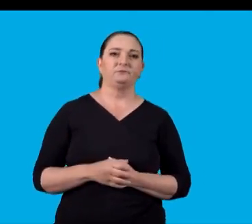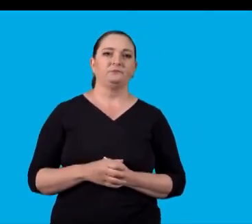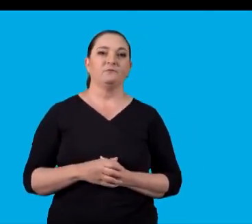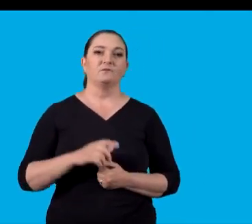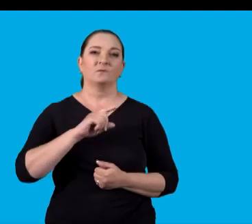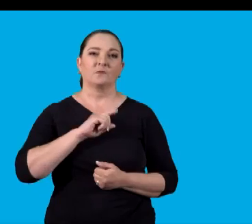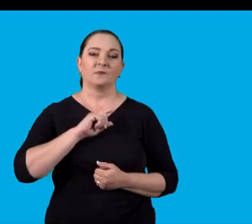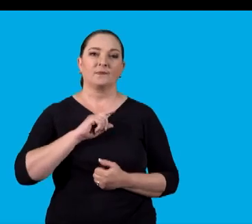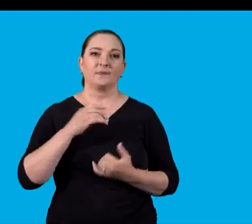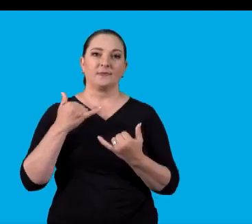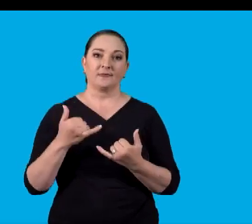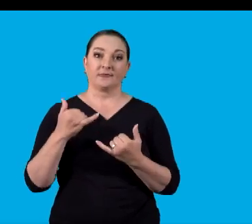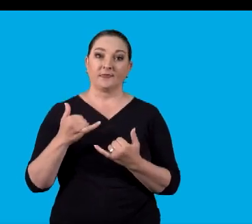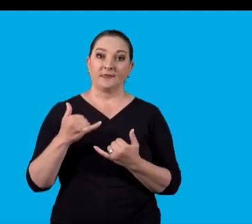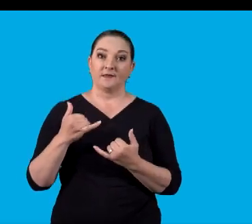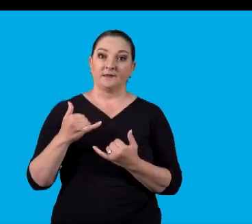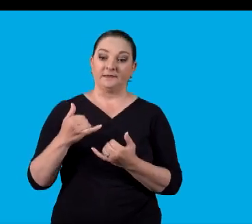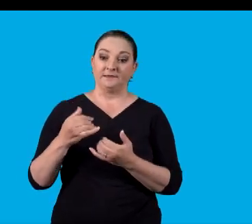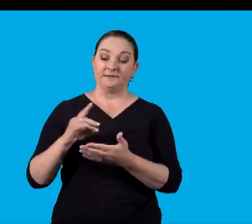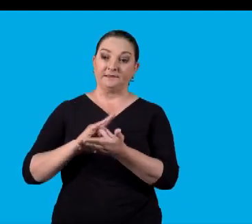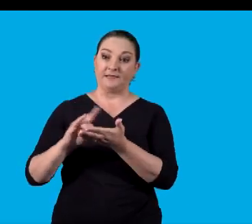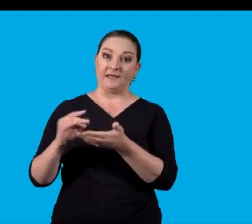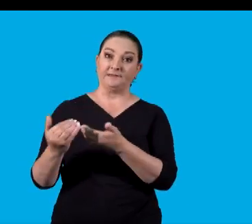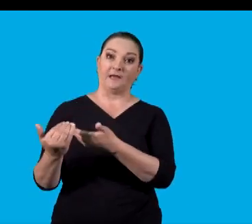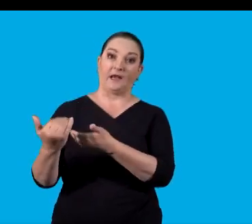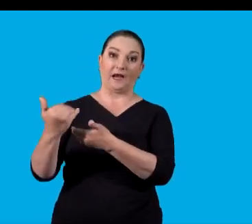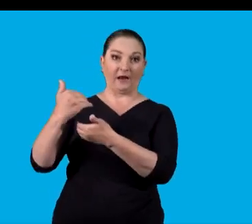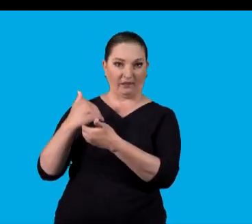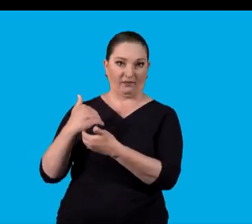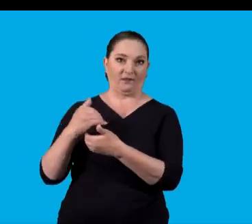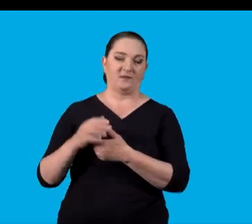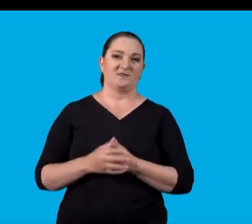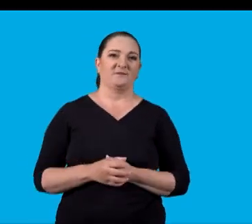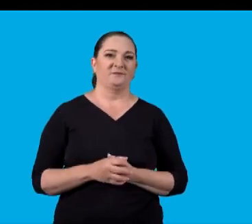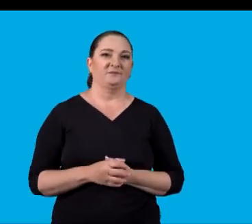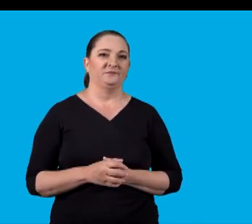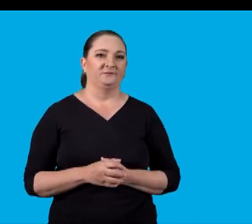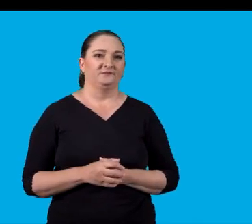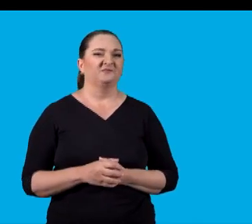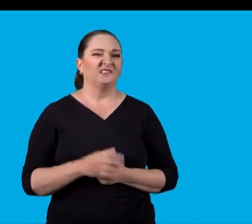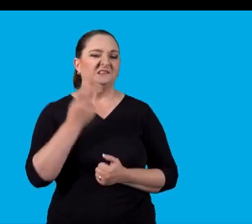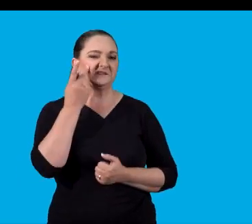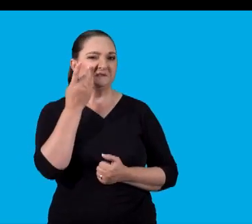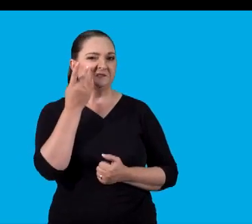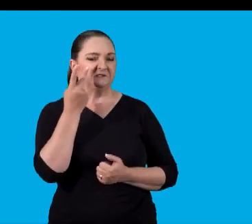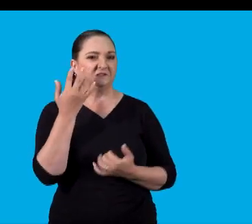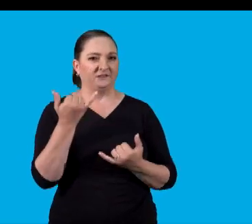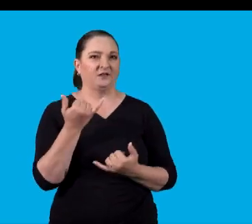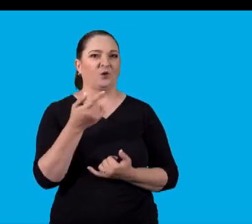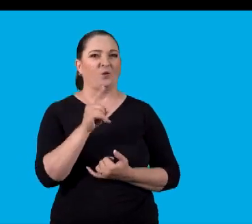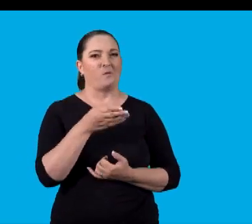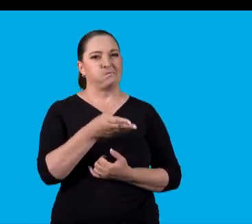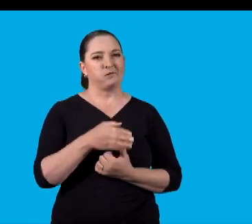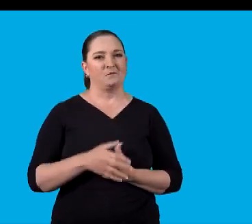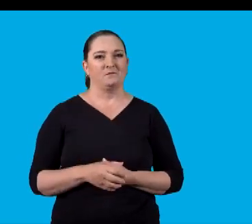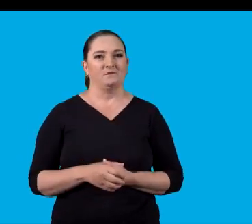more from the financial institution, so that means it's a cash inflow. So that becomes a cash